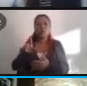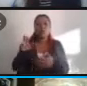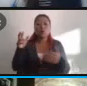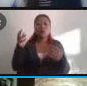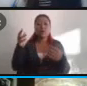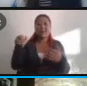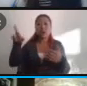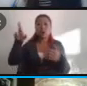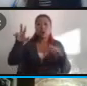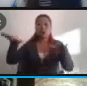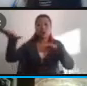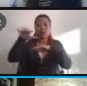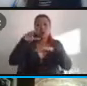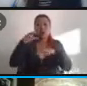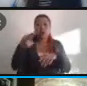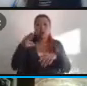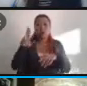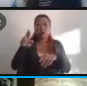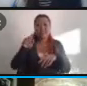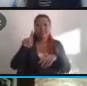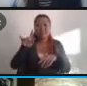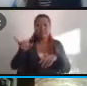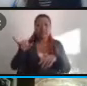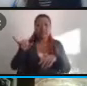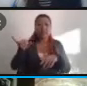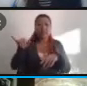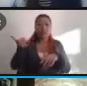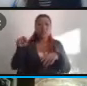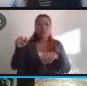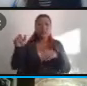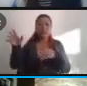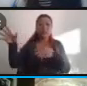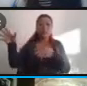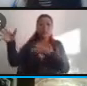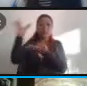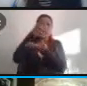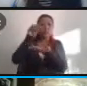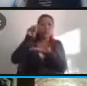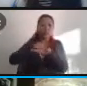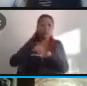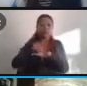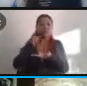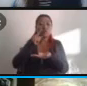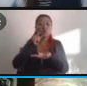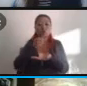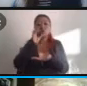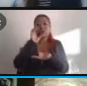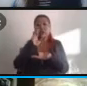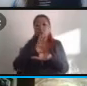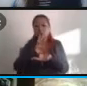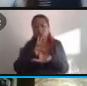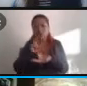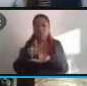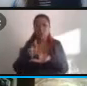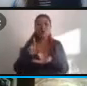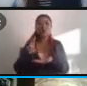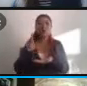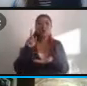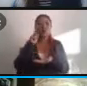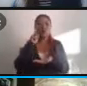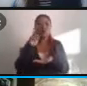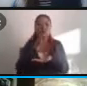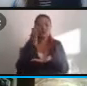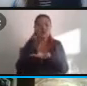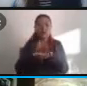for drinking water. And there's the potential also to use, grow our own pharmaceuticals or grow food. Probably